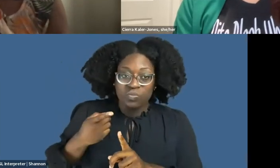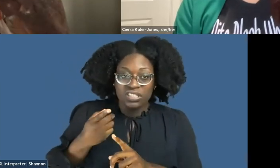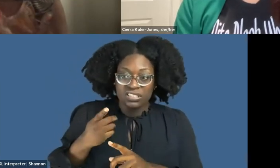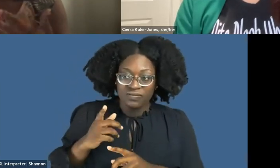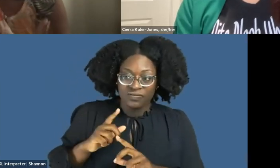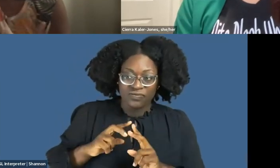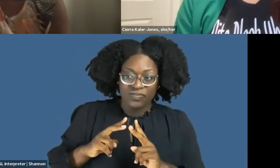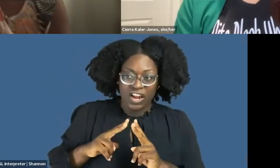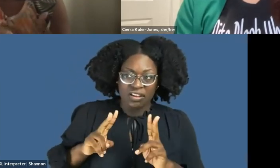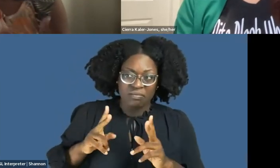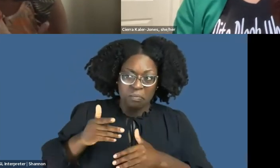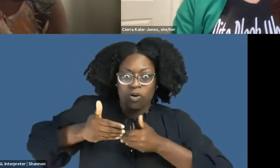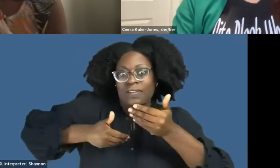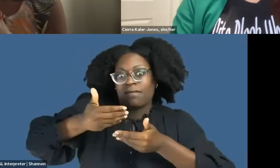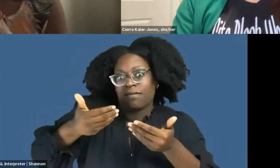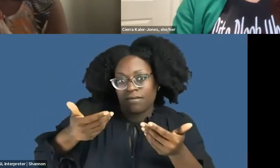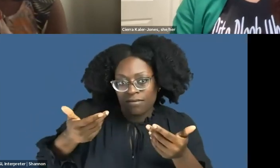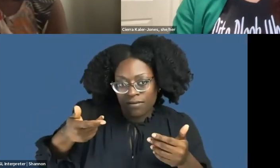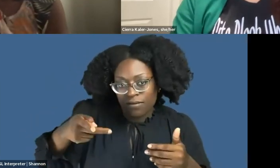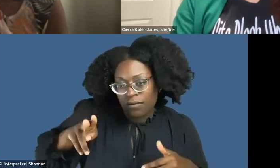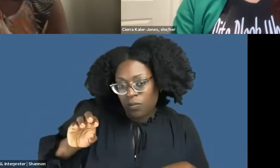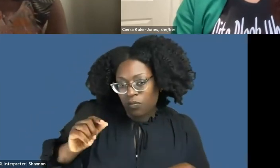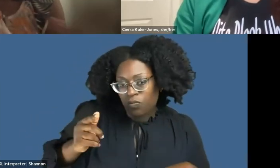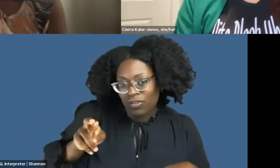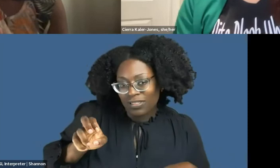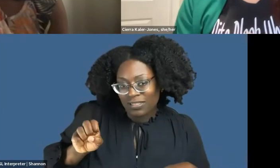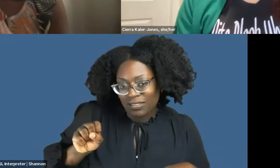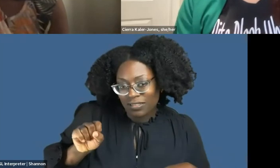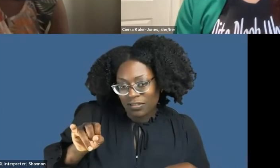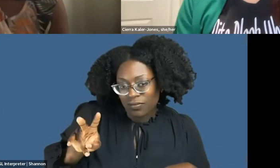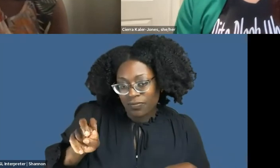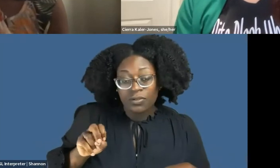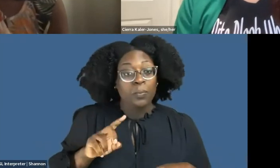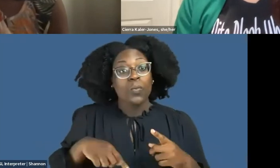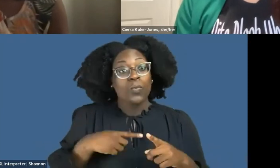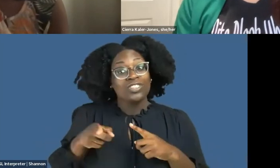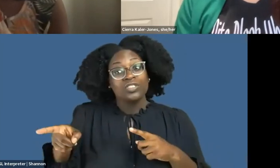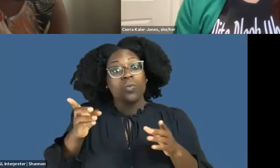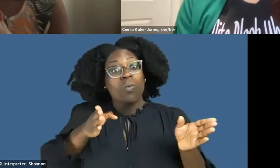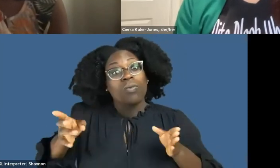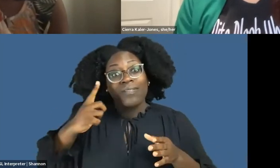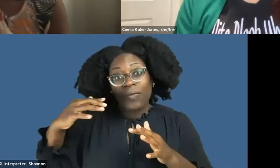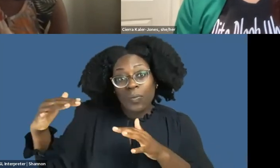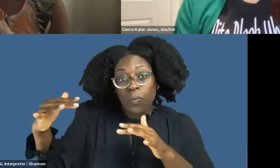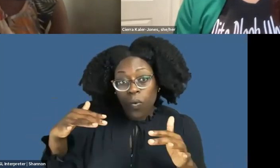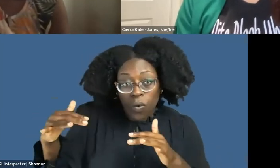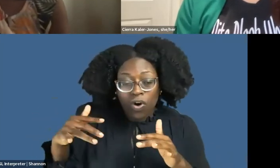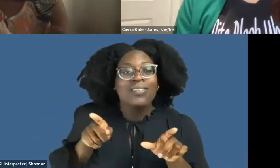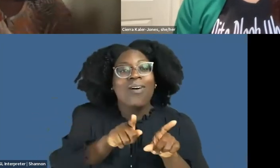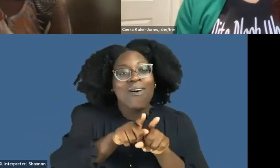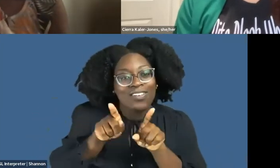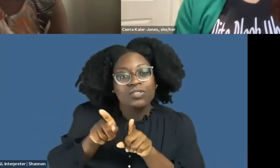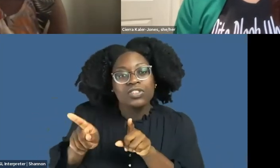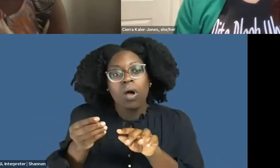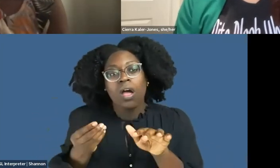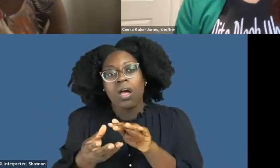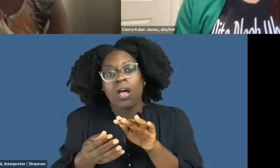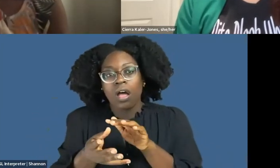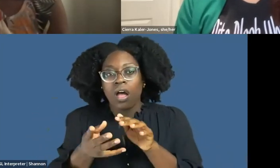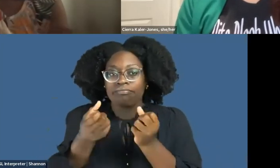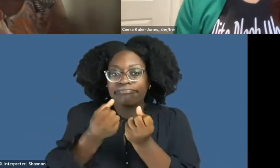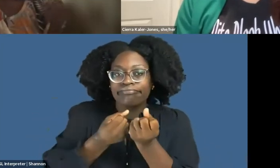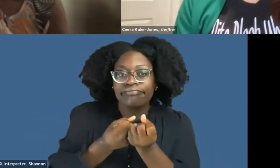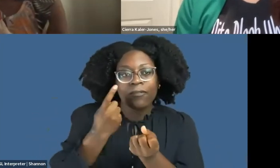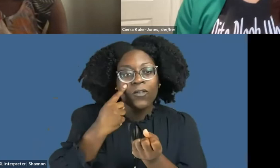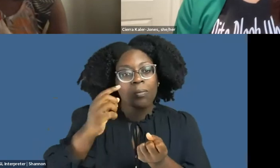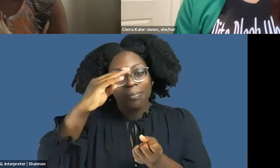focusing on two things, even as she's organizing for the war, which are self-determination and self-defense for Black people. She continually defends those who